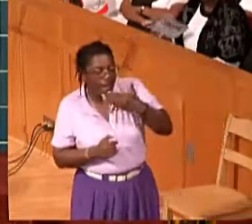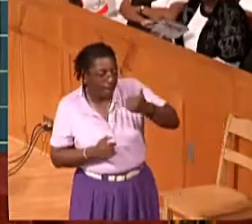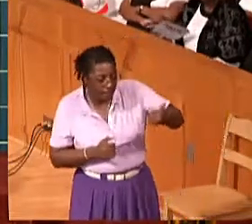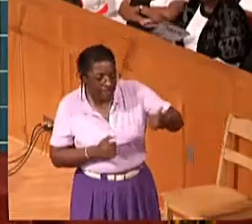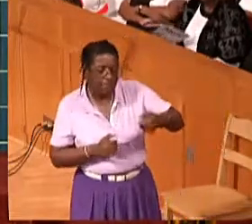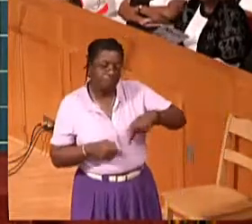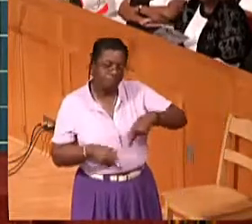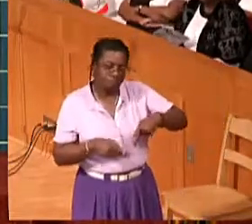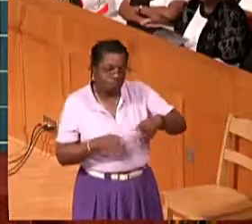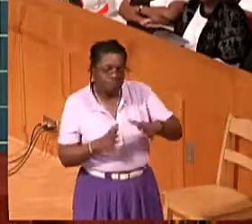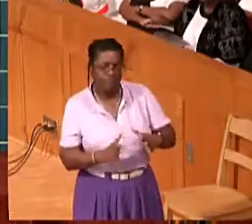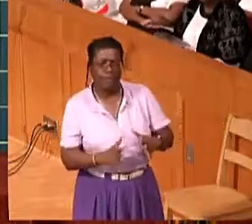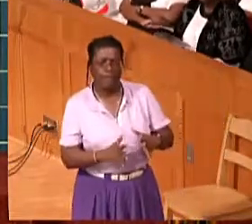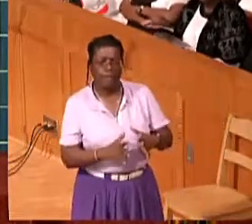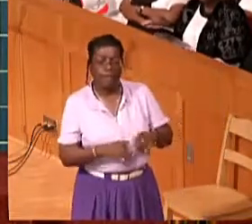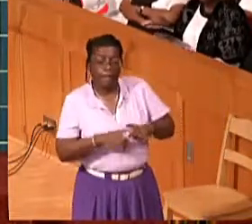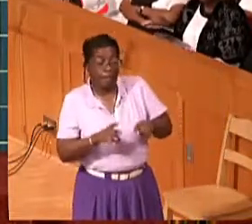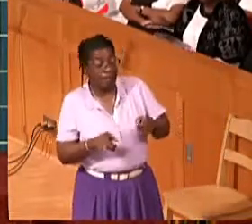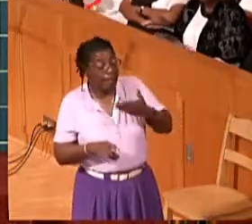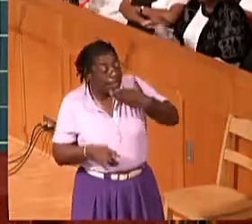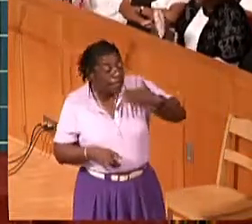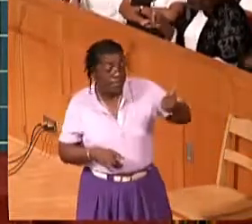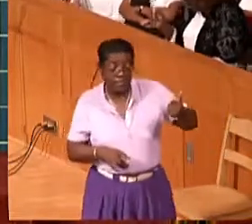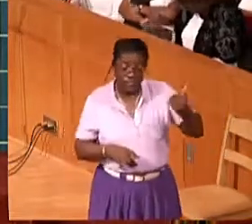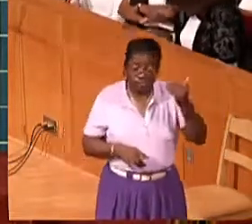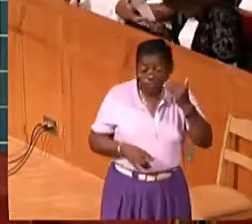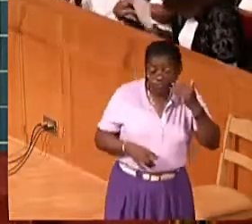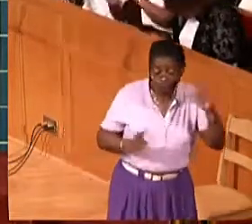world, but I'm the best you're going to ever see.